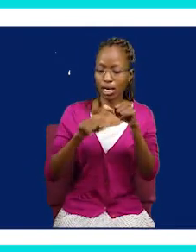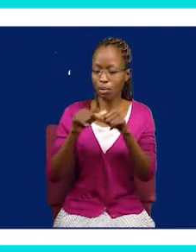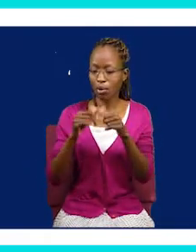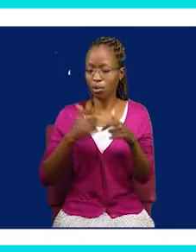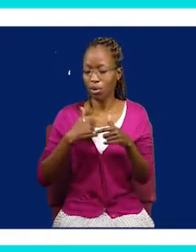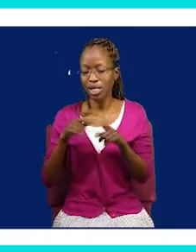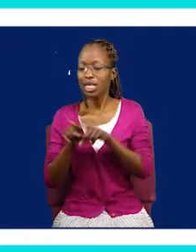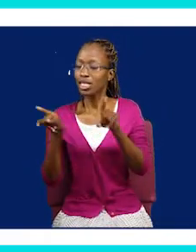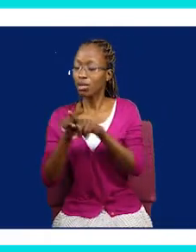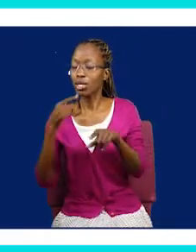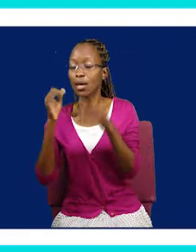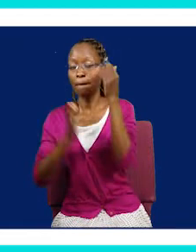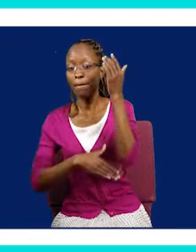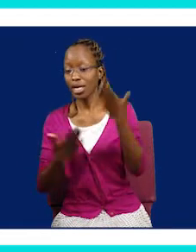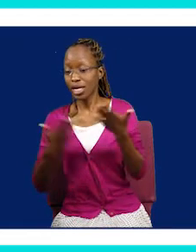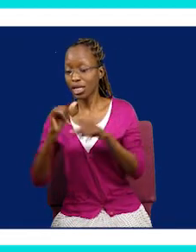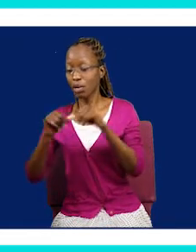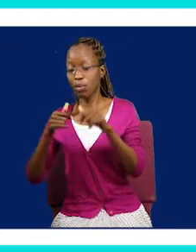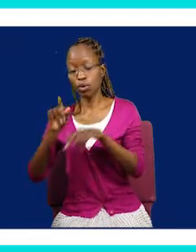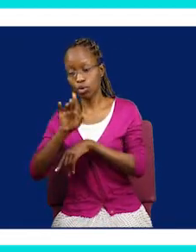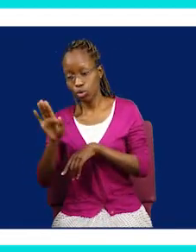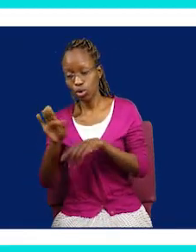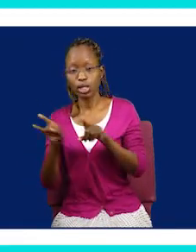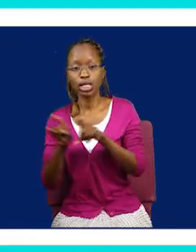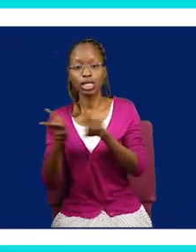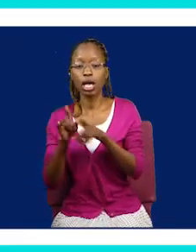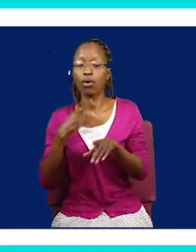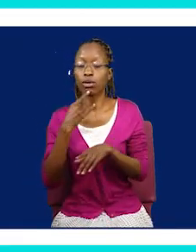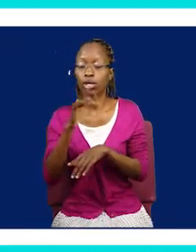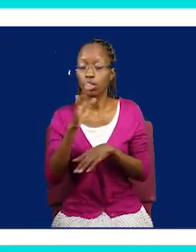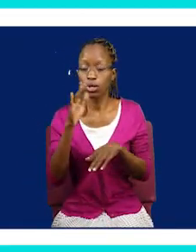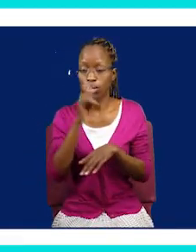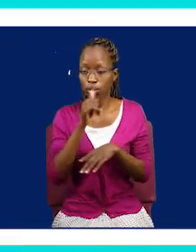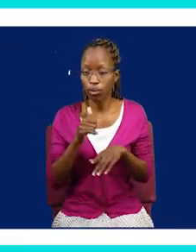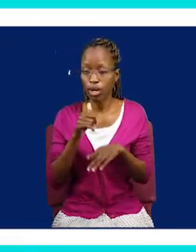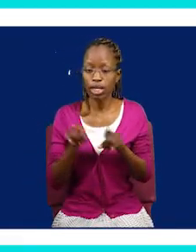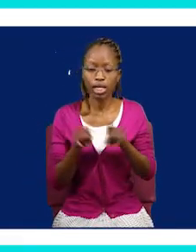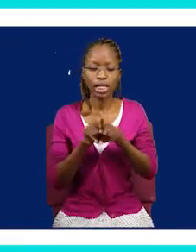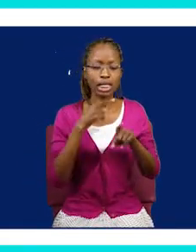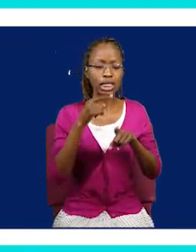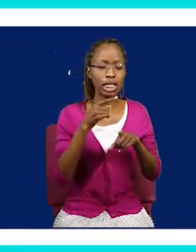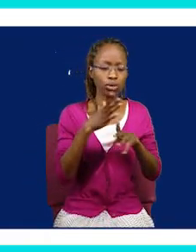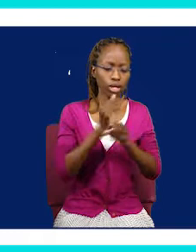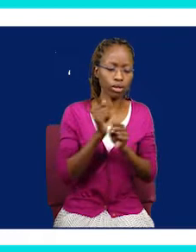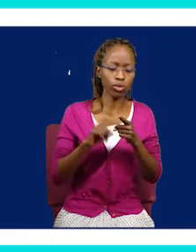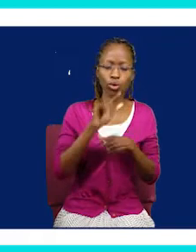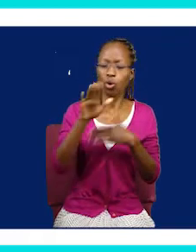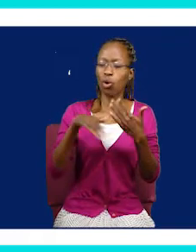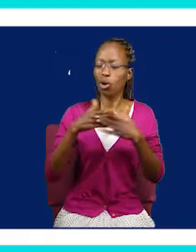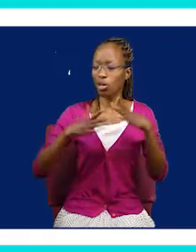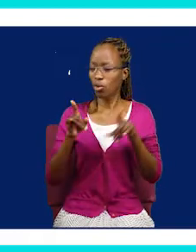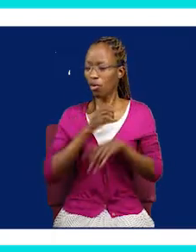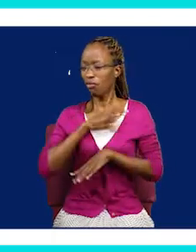say bad things about you too. The things I tell you in secret, tell boldly to everyone. Don't be afraid of